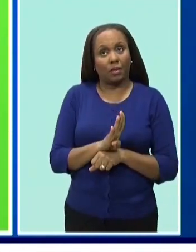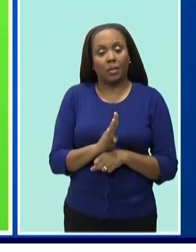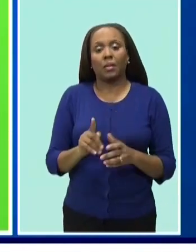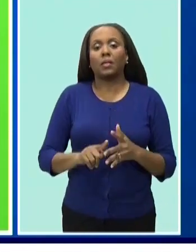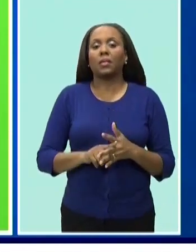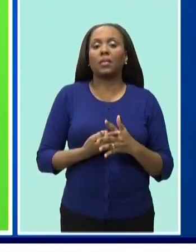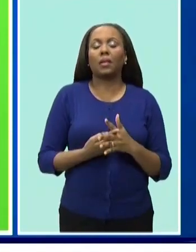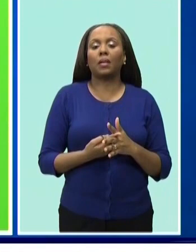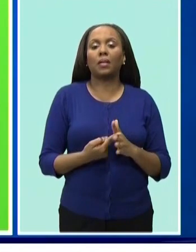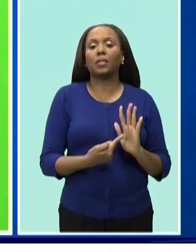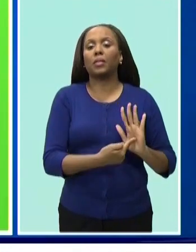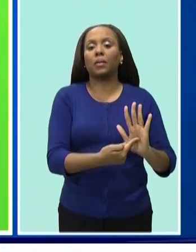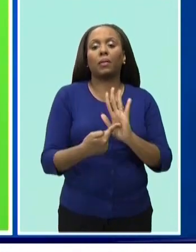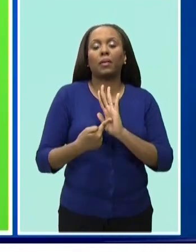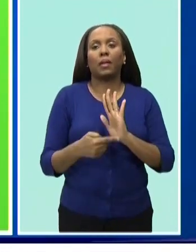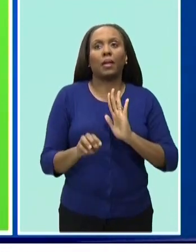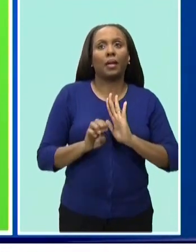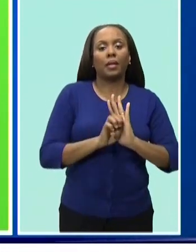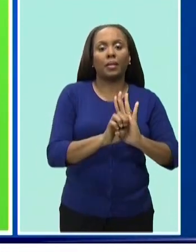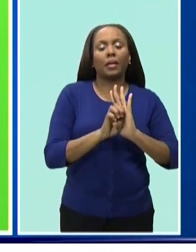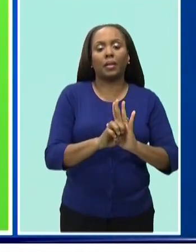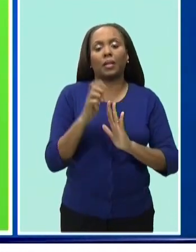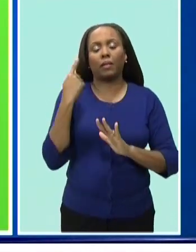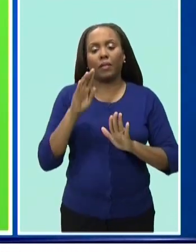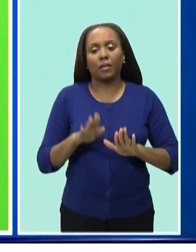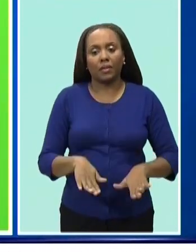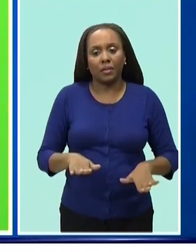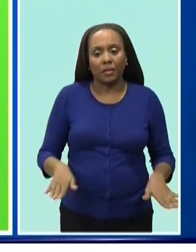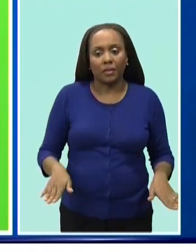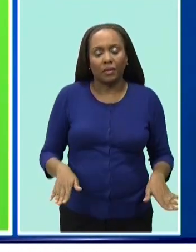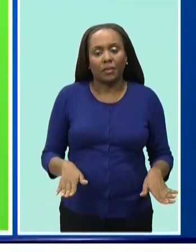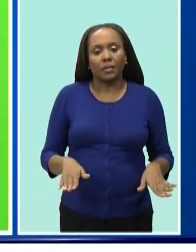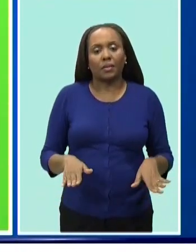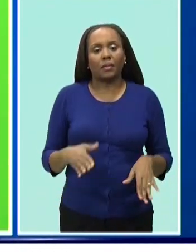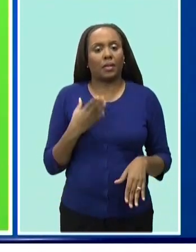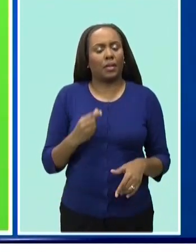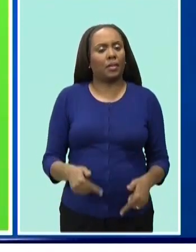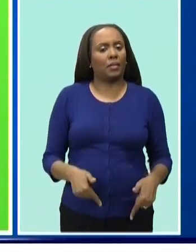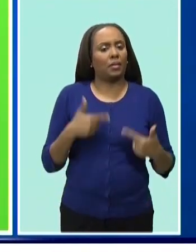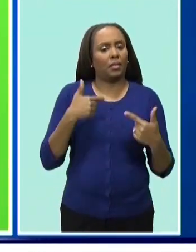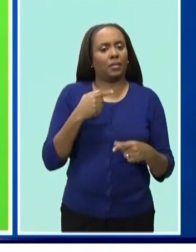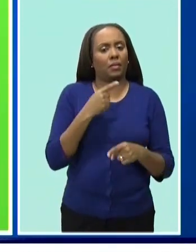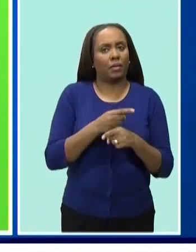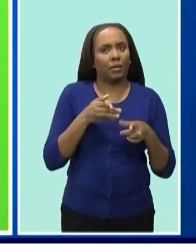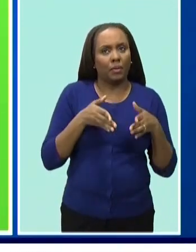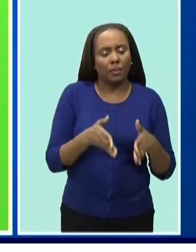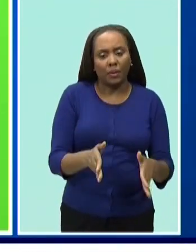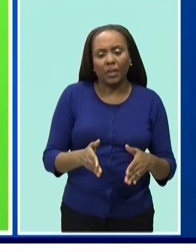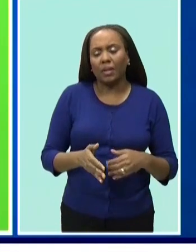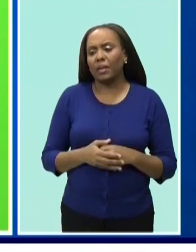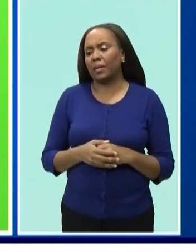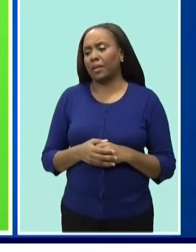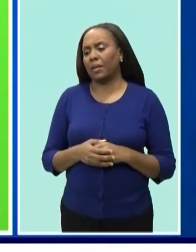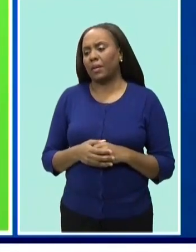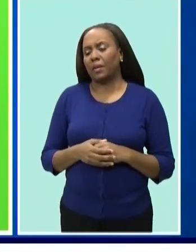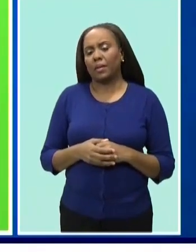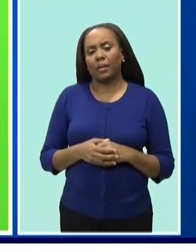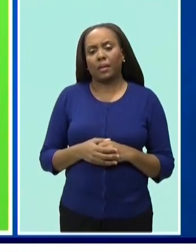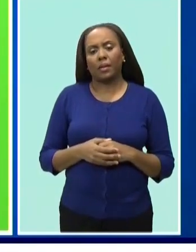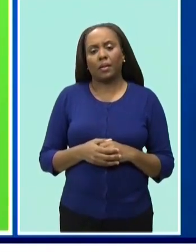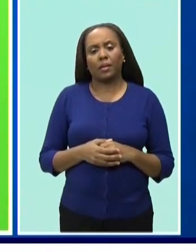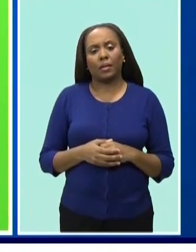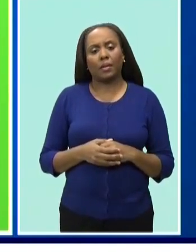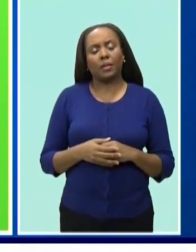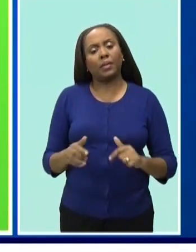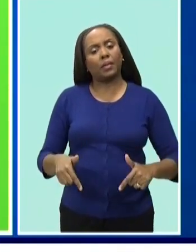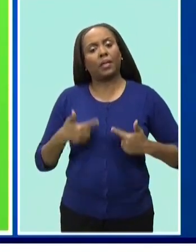setting examples for their children and live in the right way and live so that their children